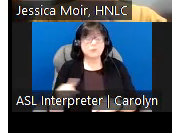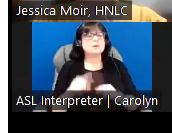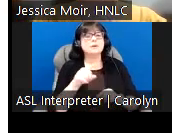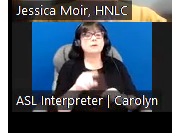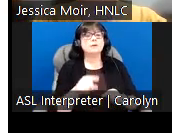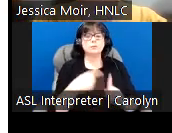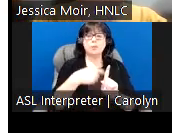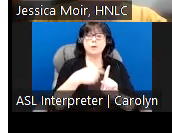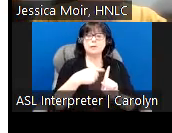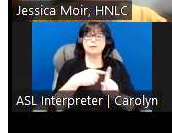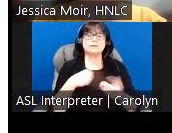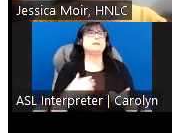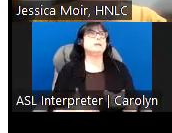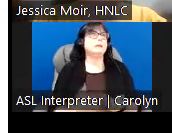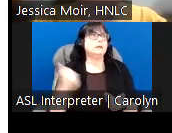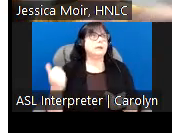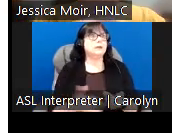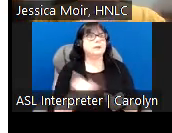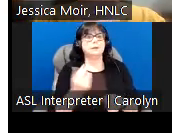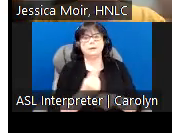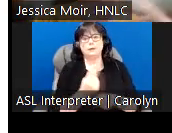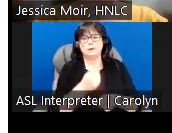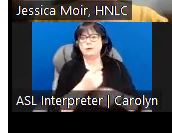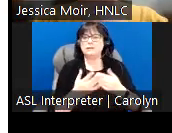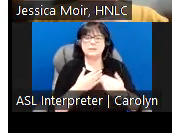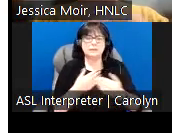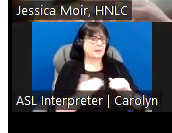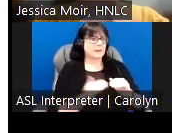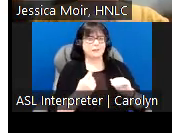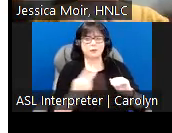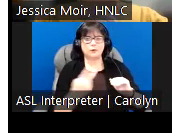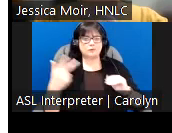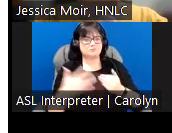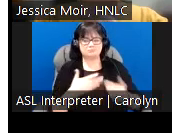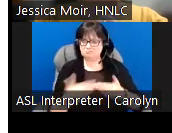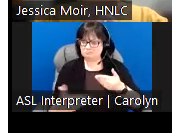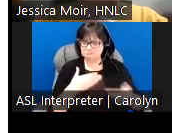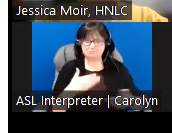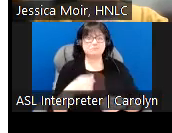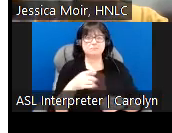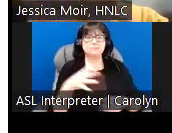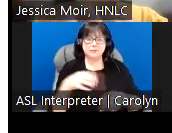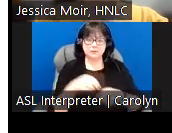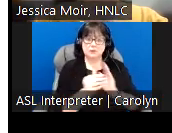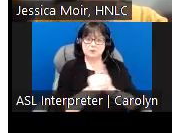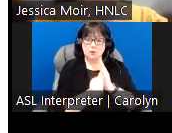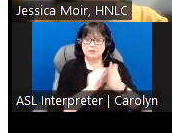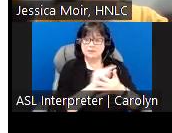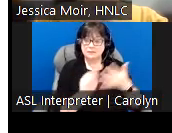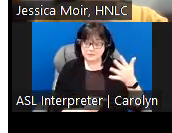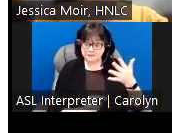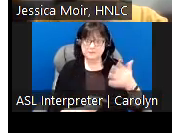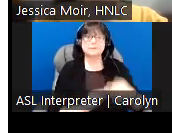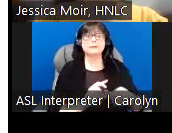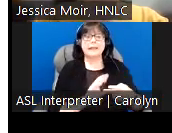easy to use in all levels. It includes all the competencies as well as all the